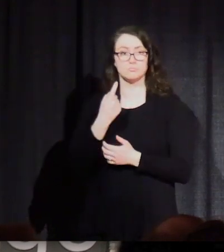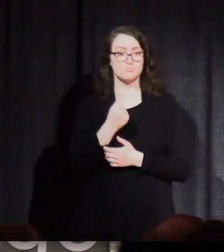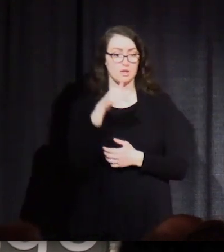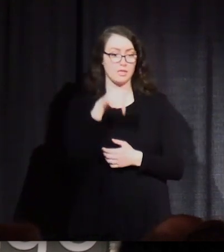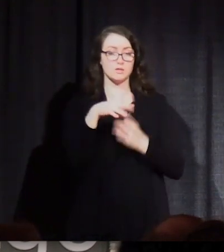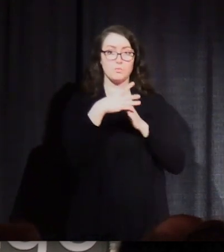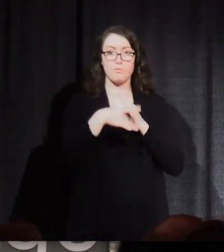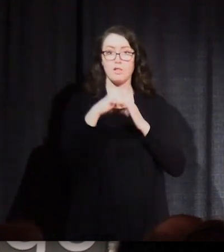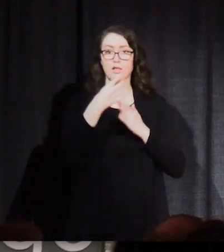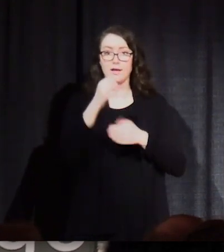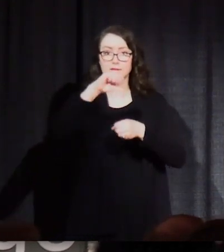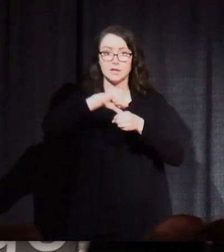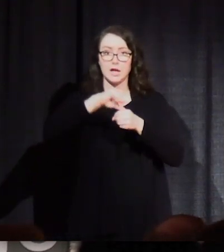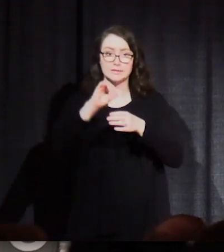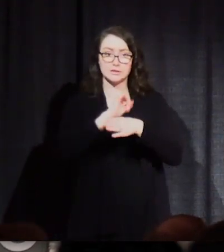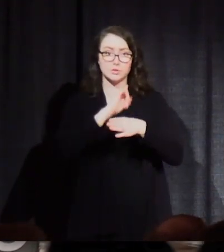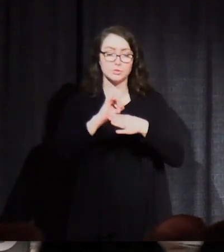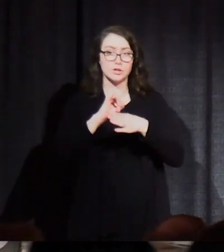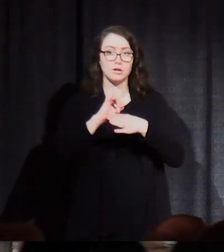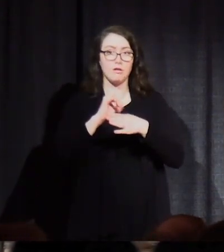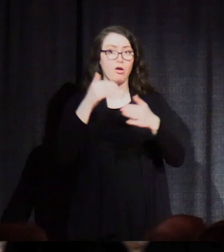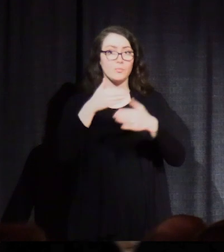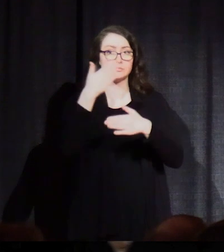today, almost never happened.